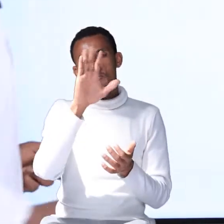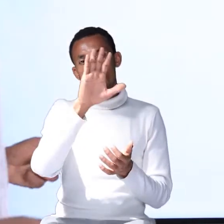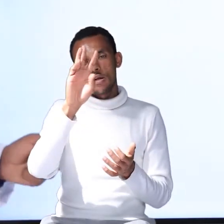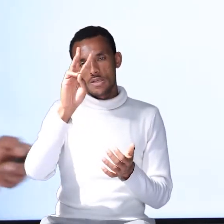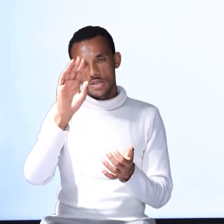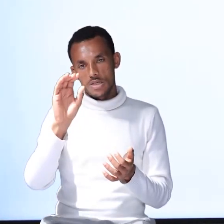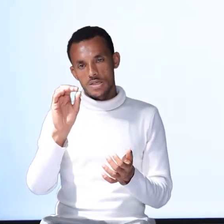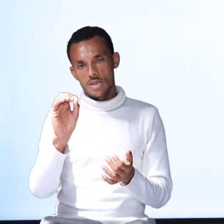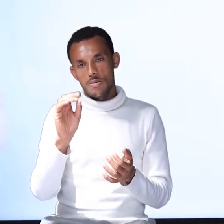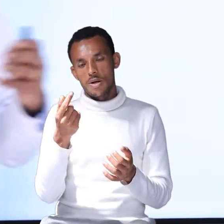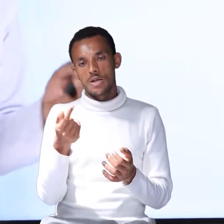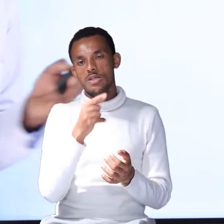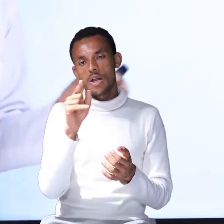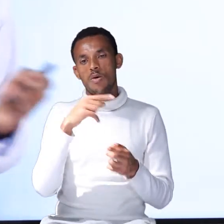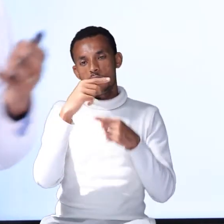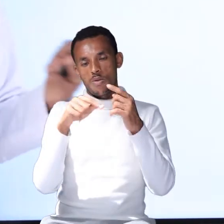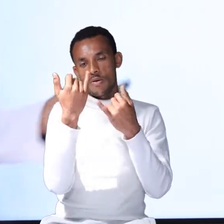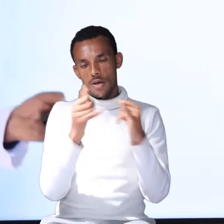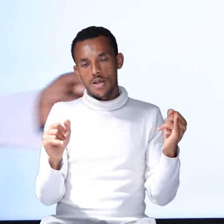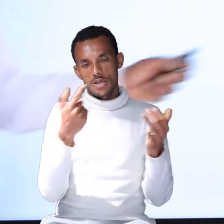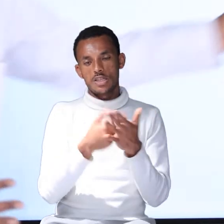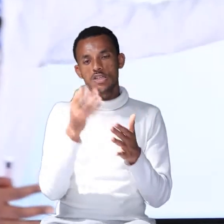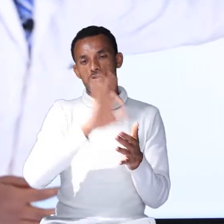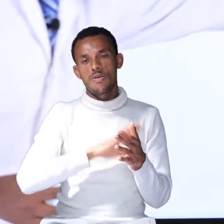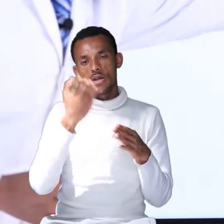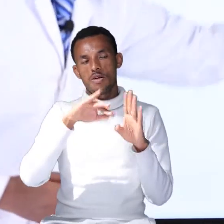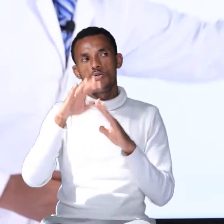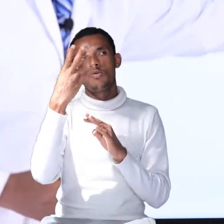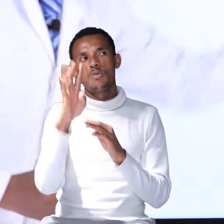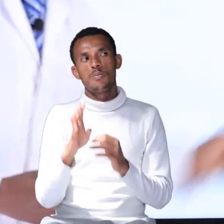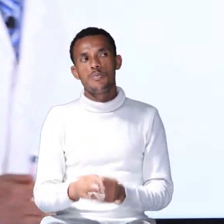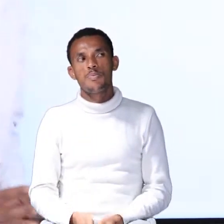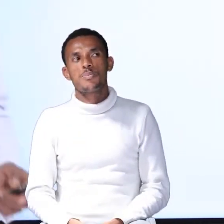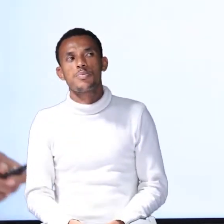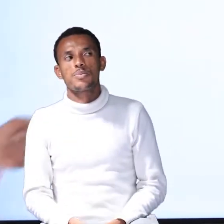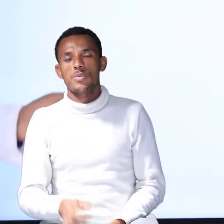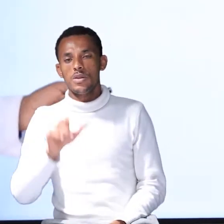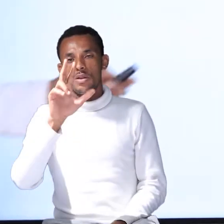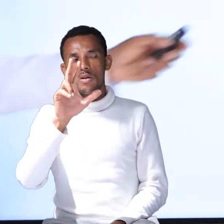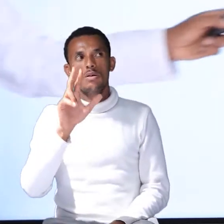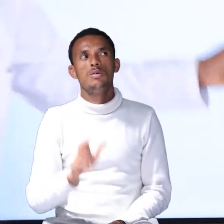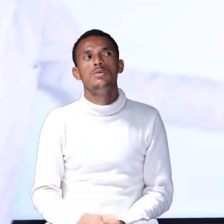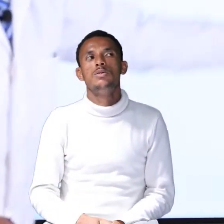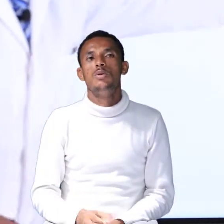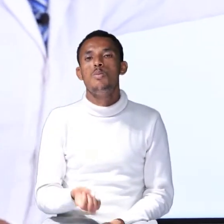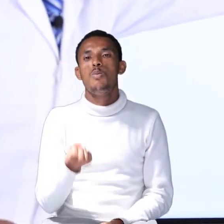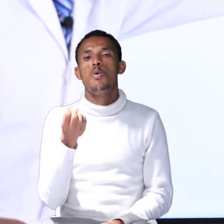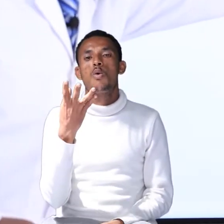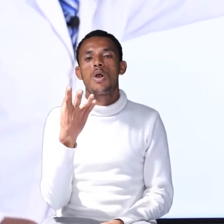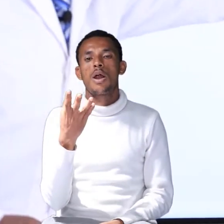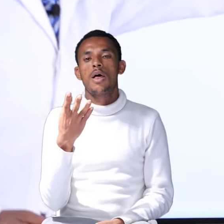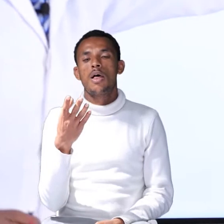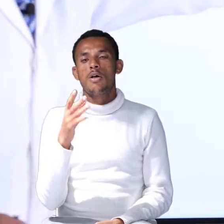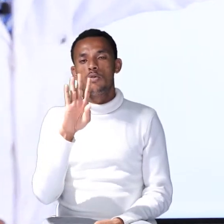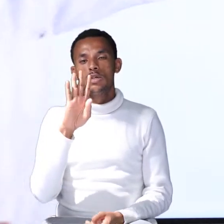19,560. But they are going to divide that profit in this ratio, not equally. Why? The more the